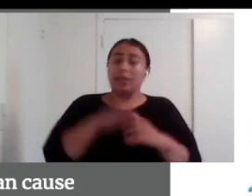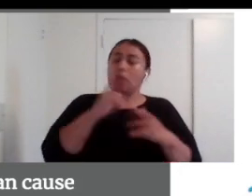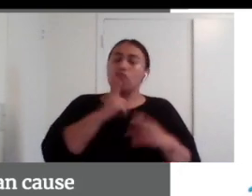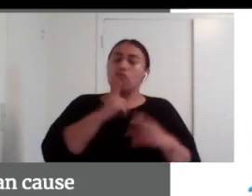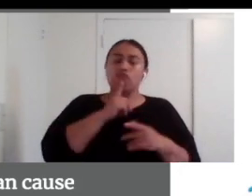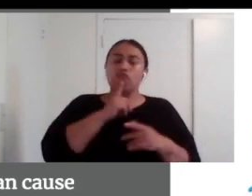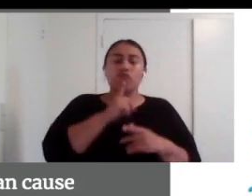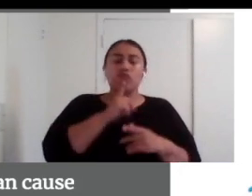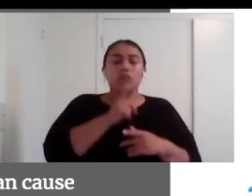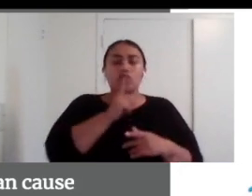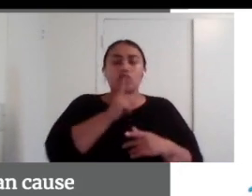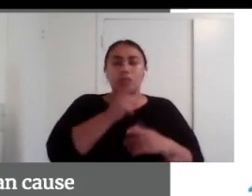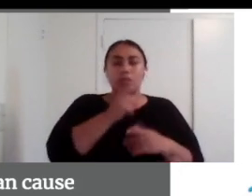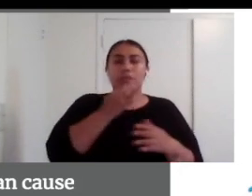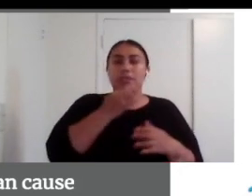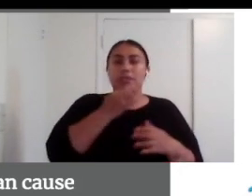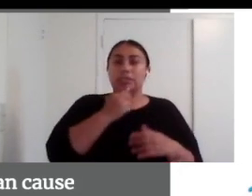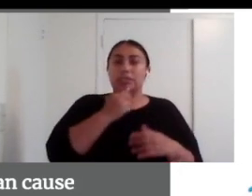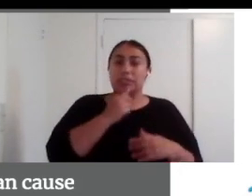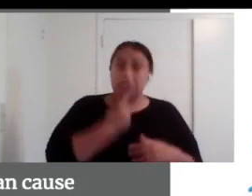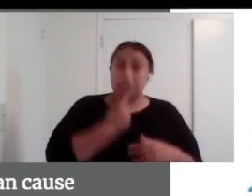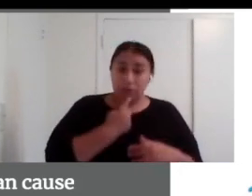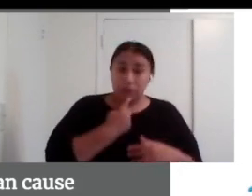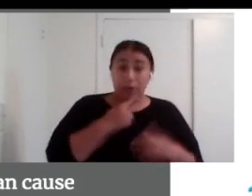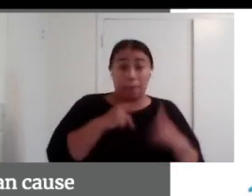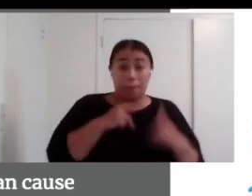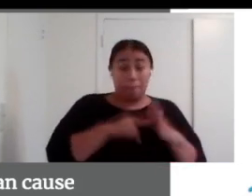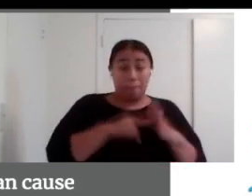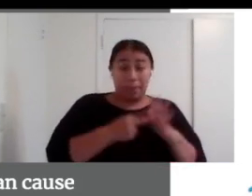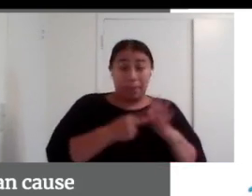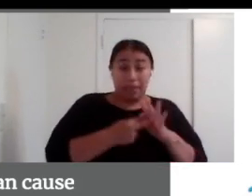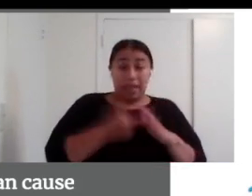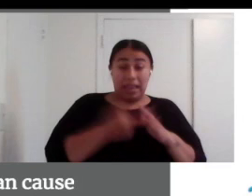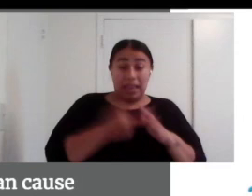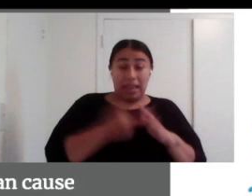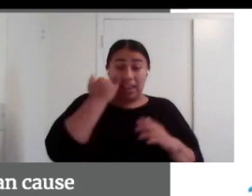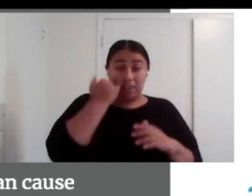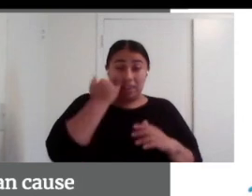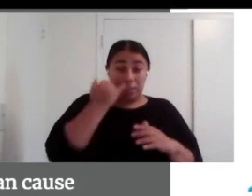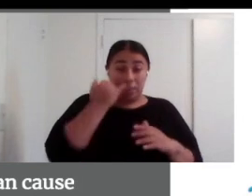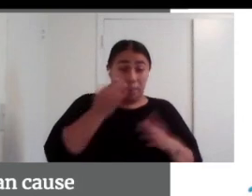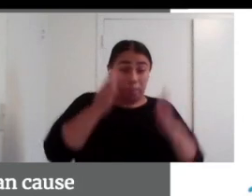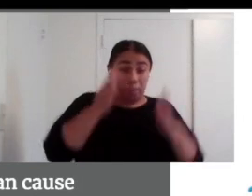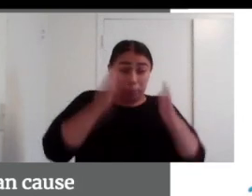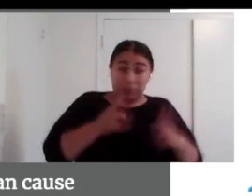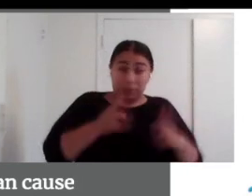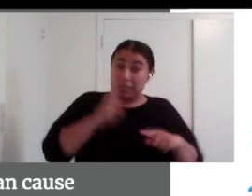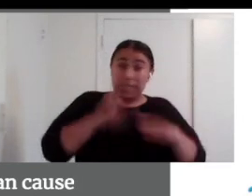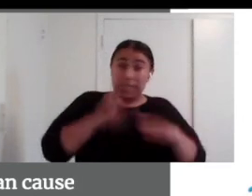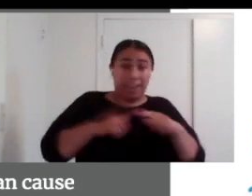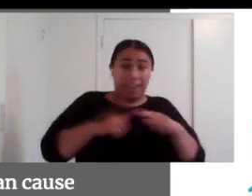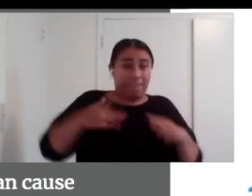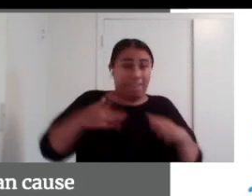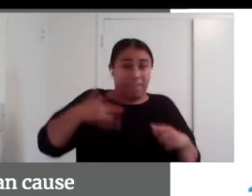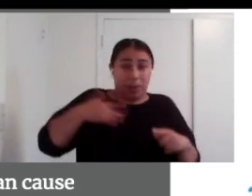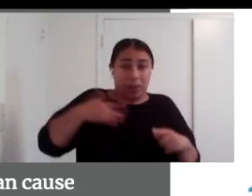recognize is the method in which MS is diagnosed. Okay, I mentioned earlier in the presentation that multiple